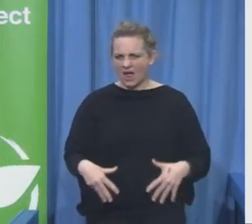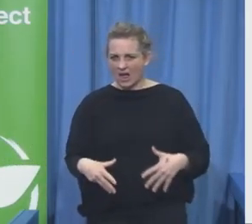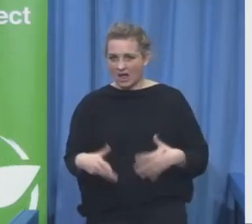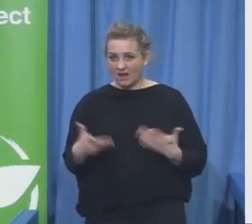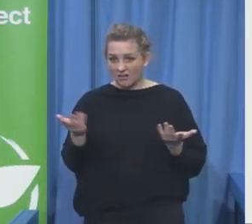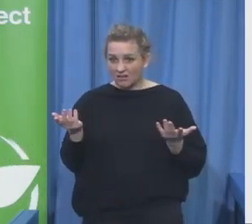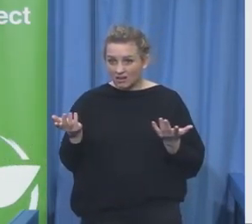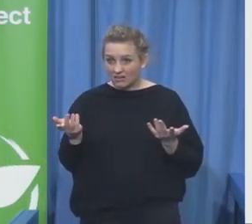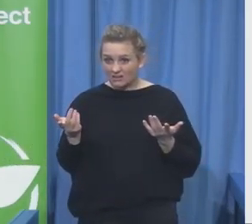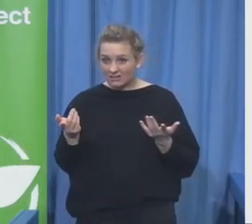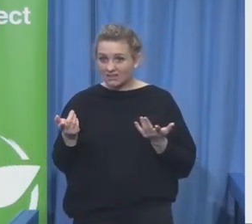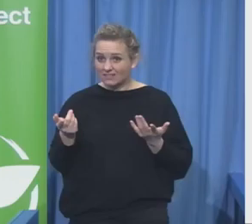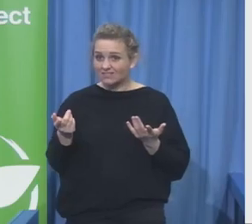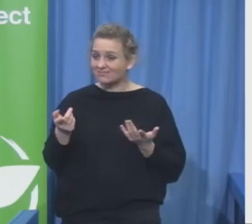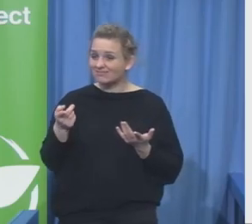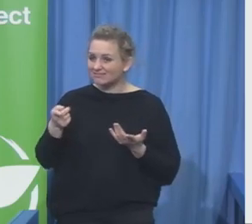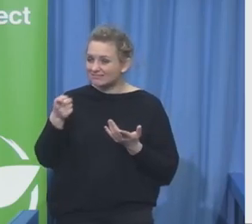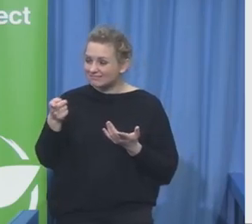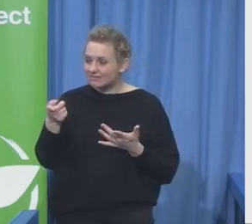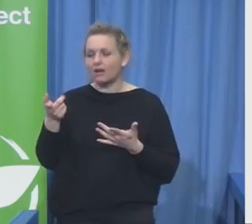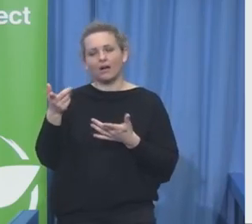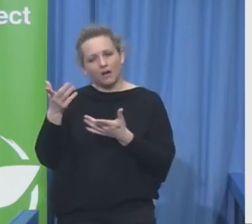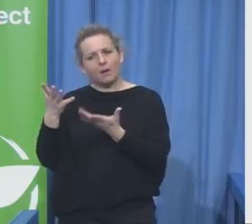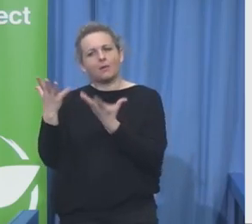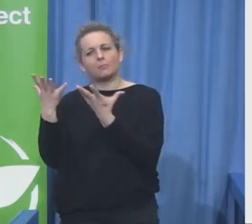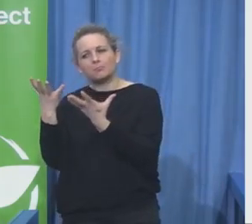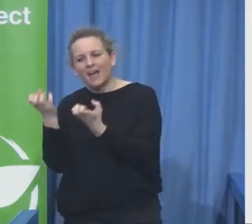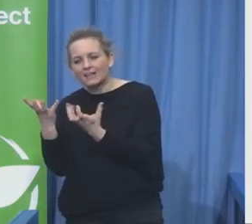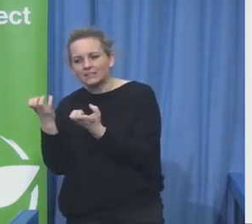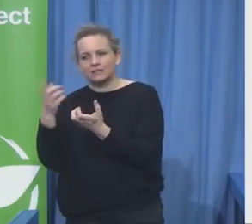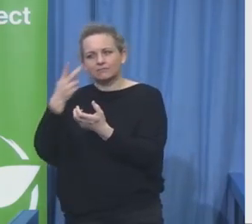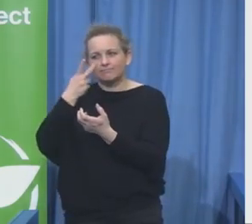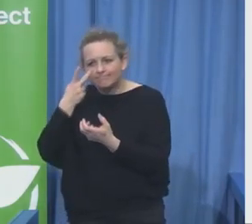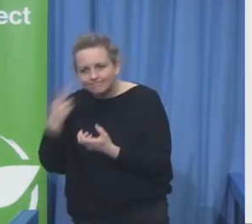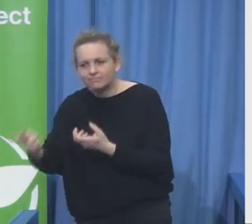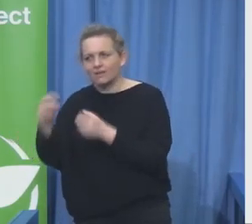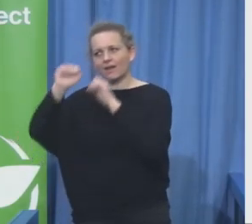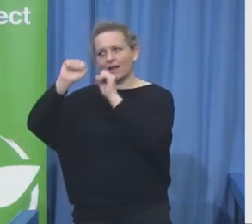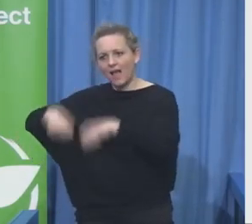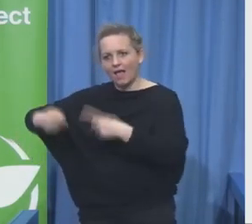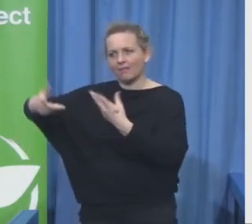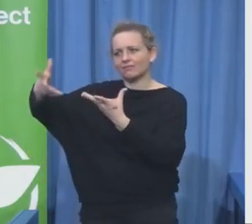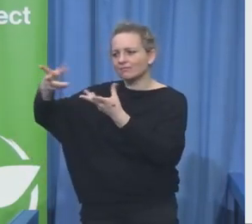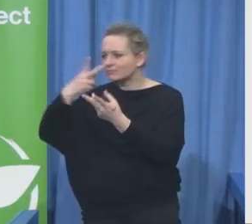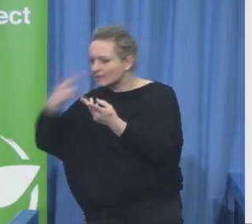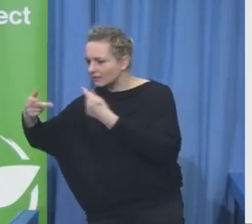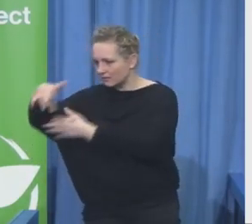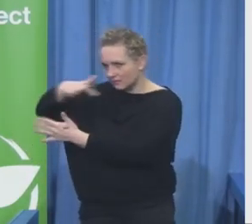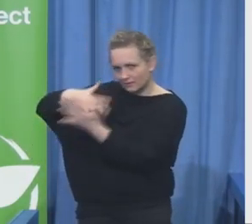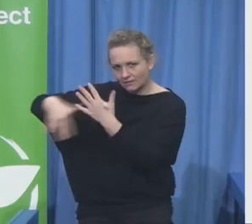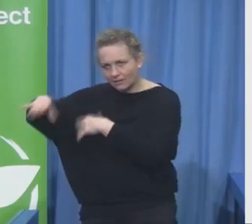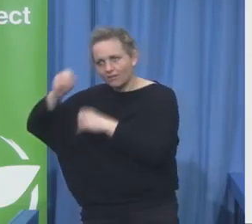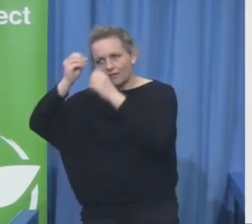anything theoretical. Because when you're trying to get managers to understand the benefits of hiring people with disabilities, you also